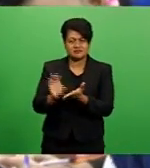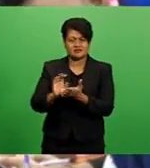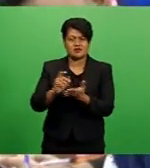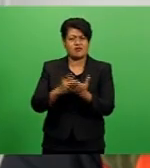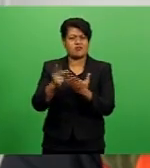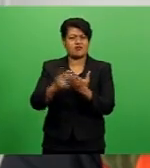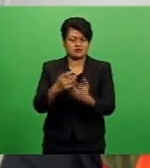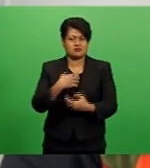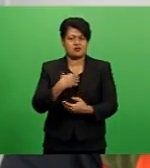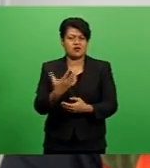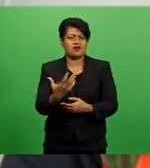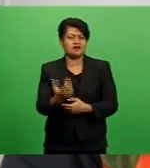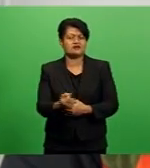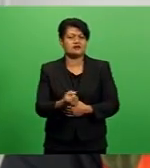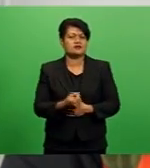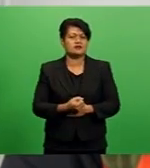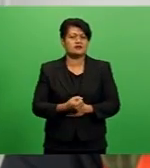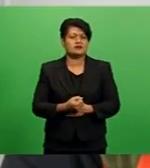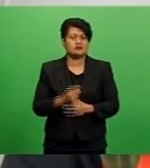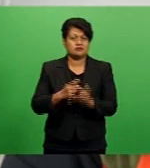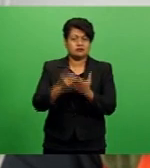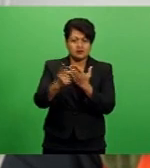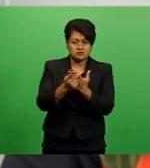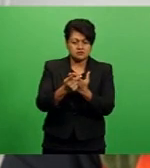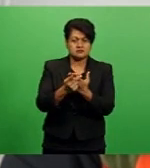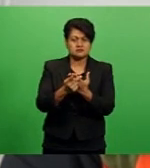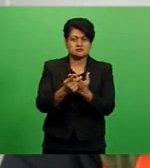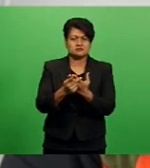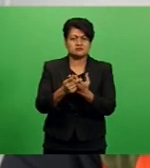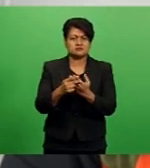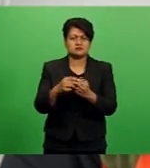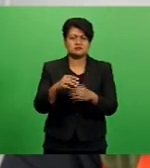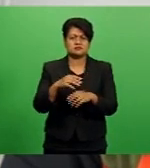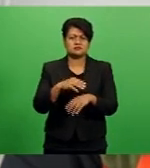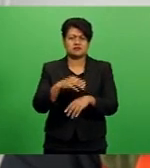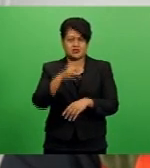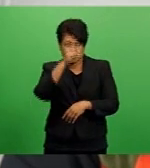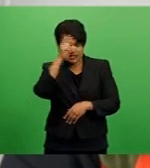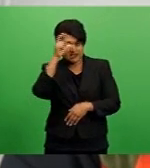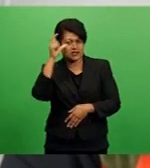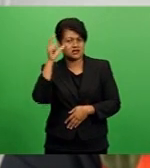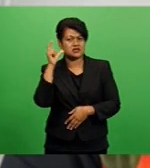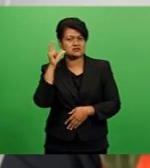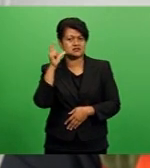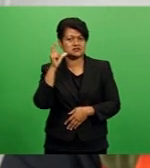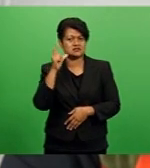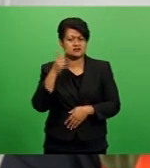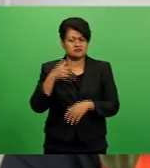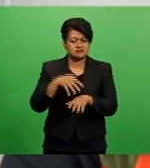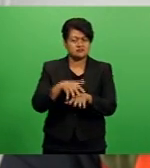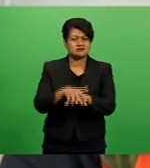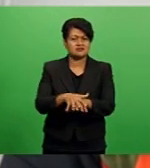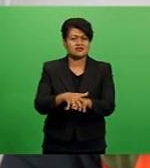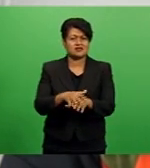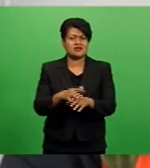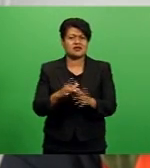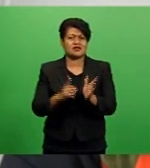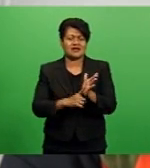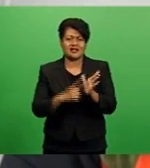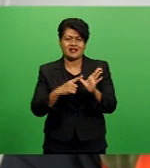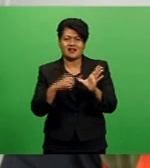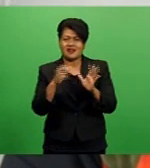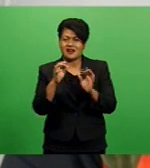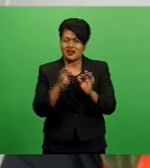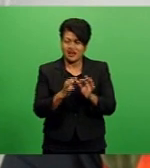covered. For the programs of public health, nursing, medical imaging, lab sciences,